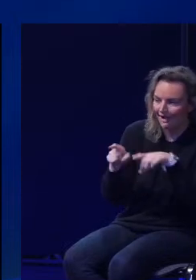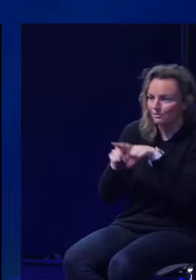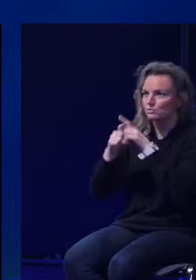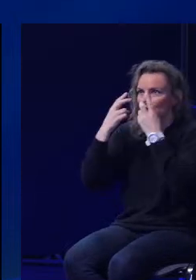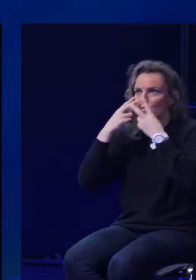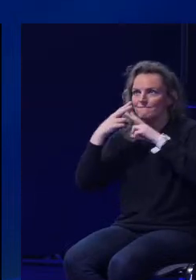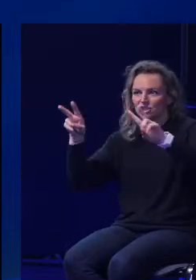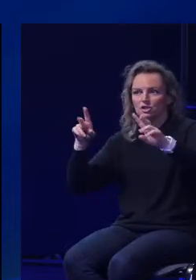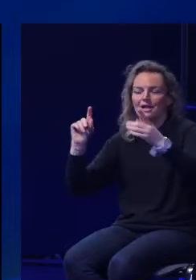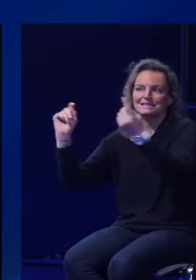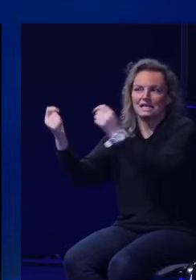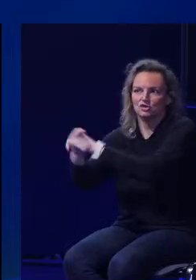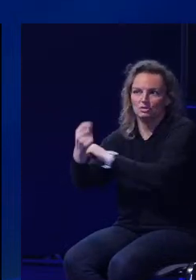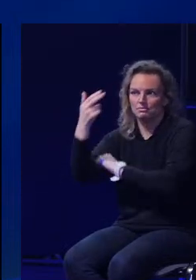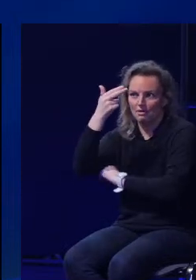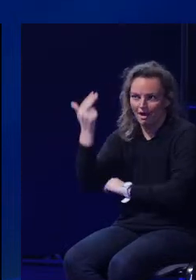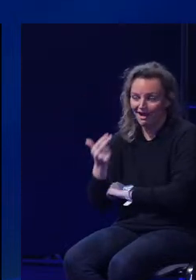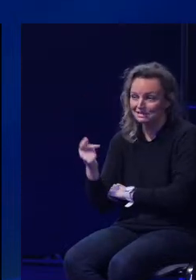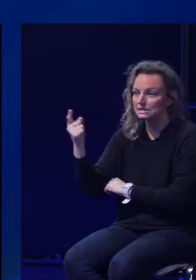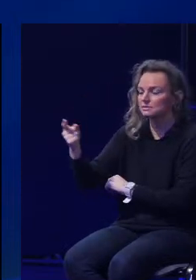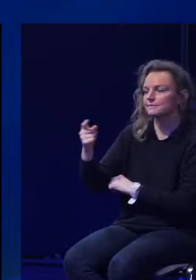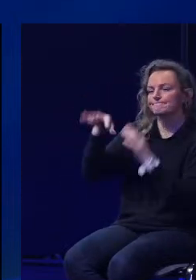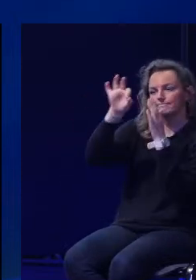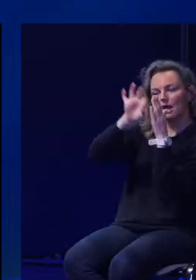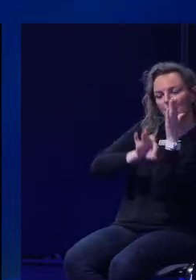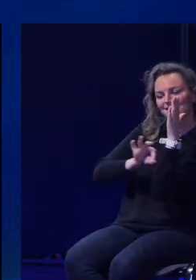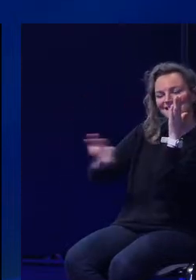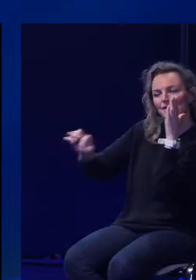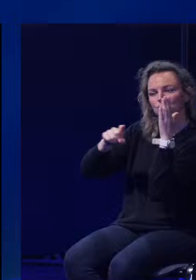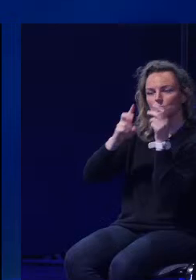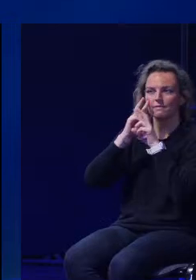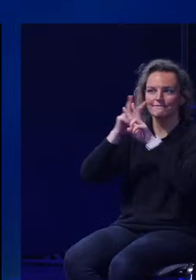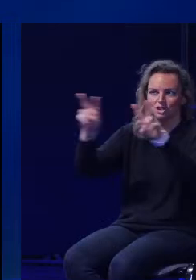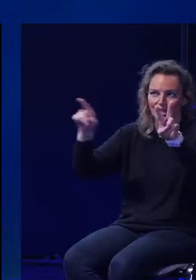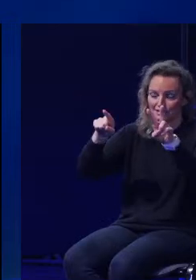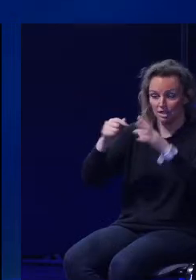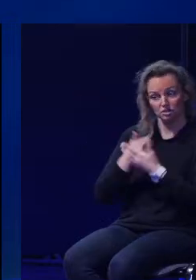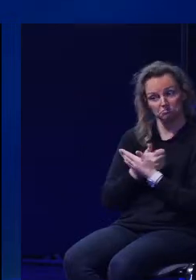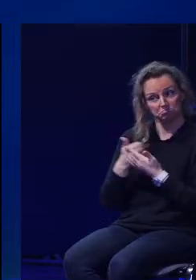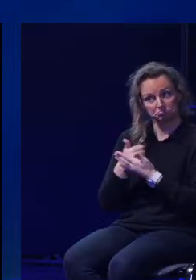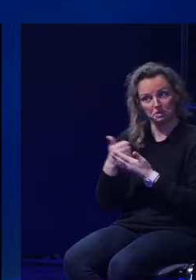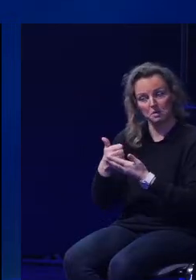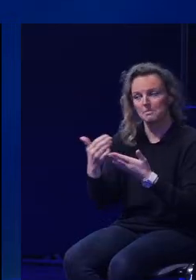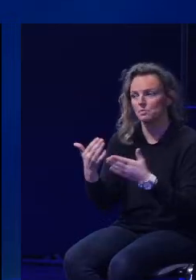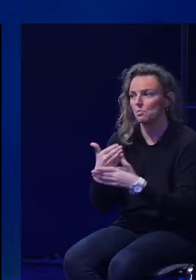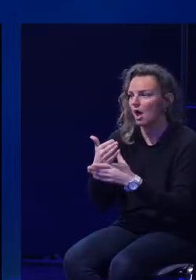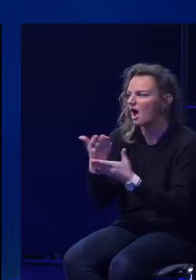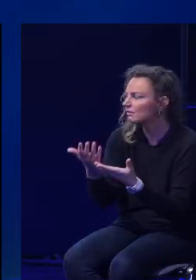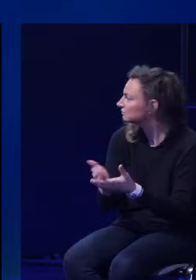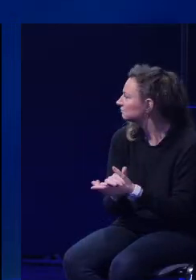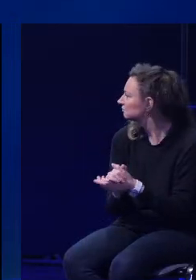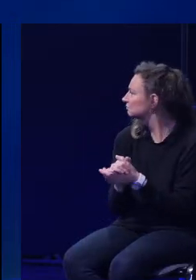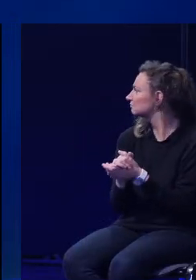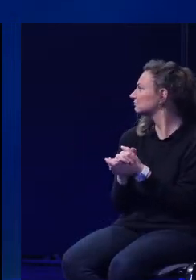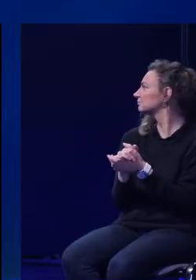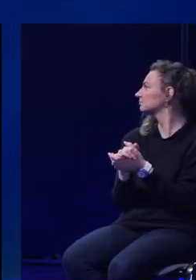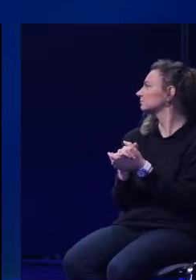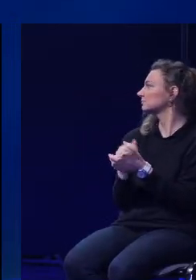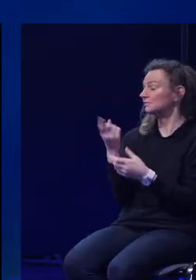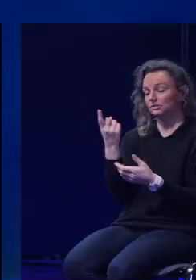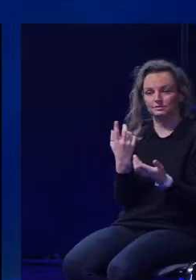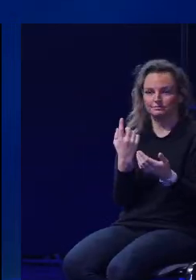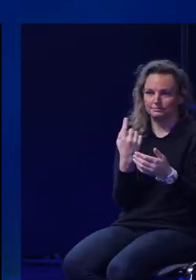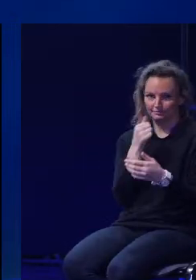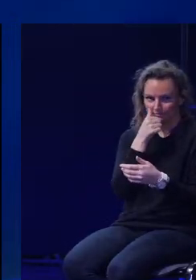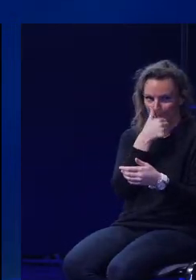His background is originally in architectural visualization, which is actually pretty common, or it's not the only, I mean, it's not entirely unique, should